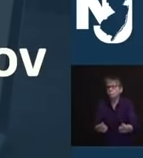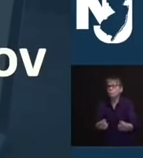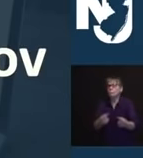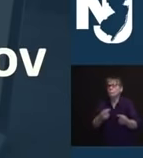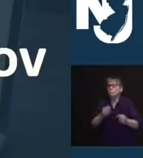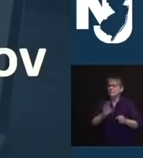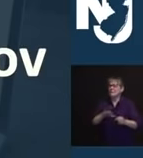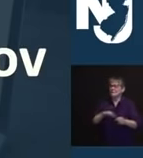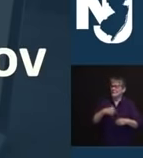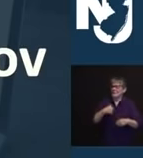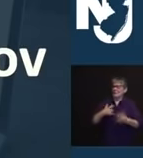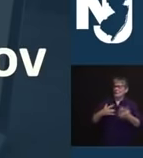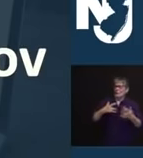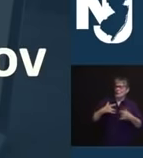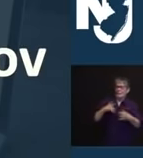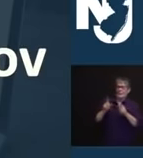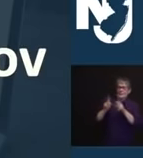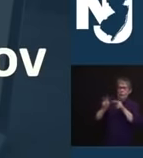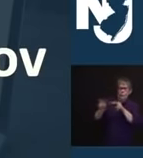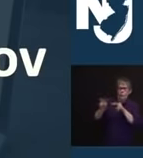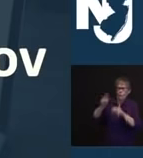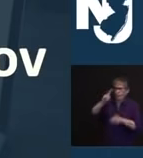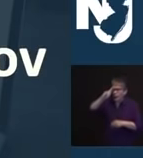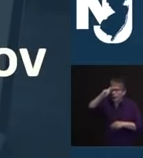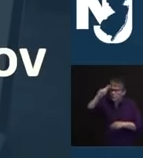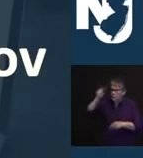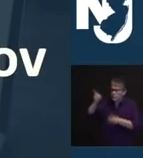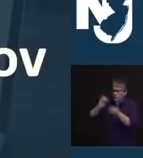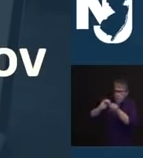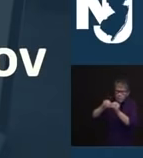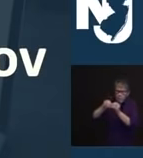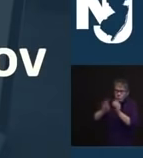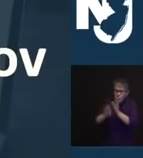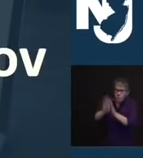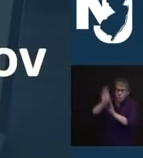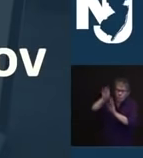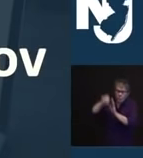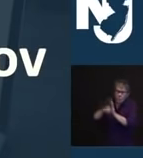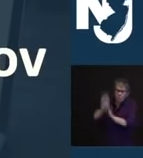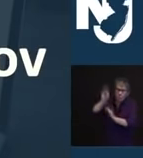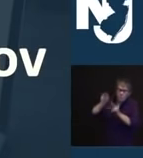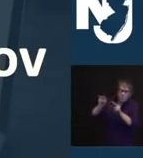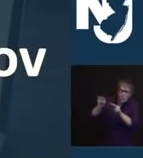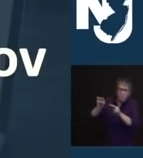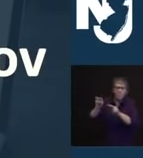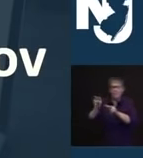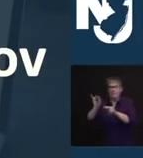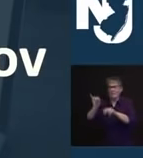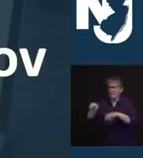cases. And it comes down to this: maintaining the stability of our healthcare system and ensuring the ability